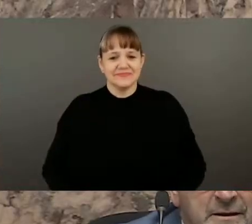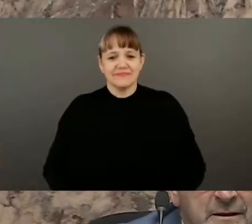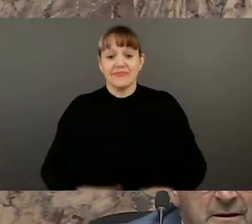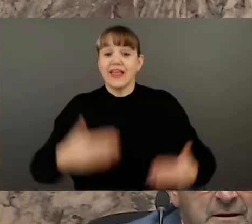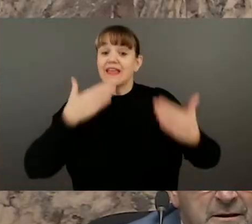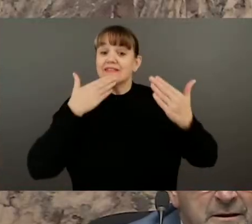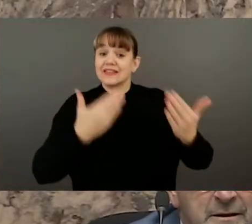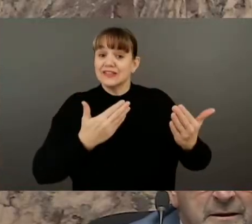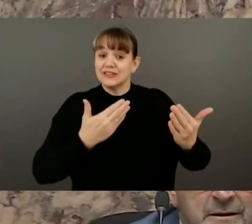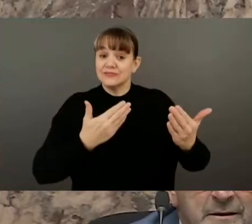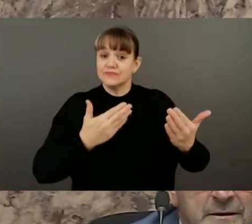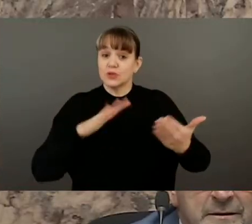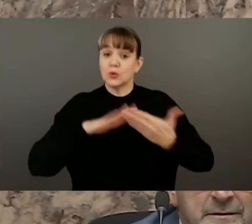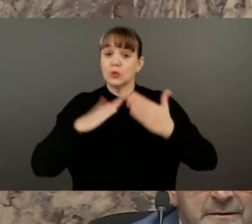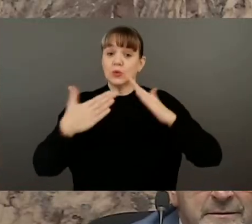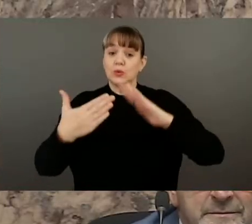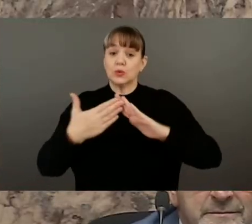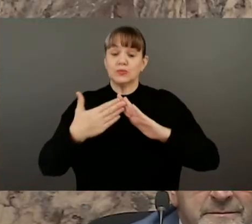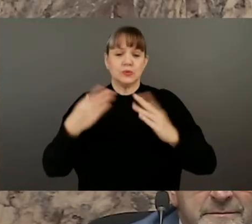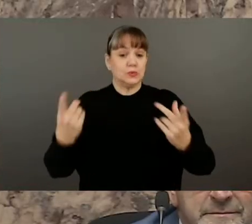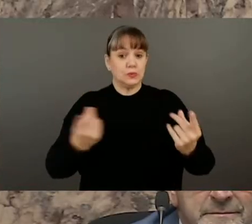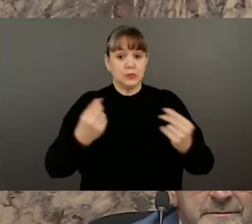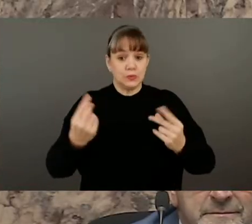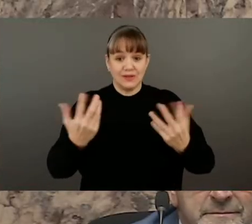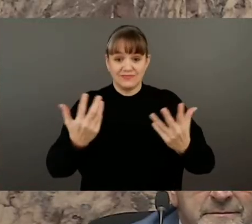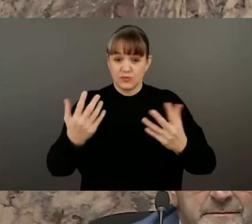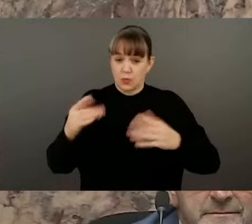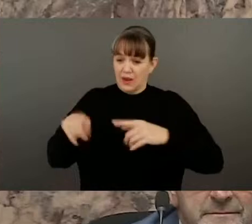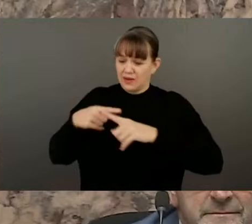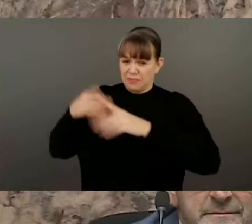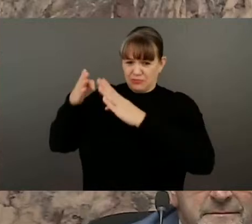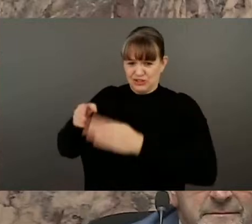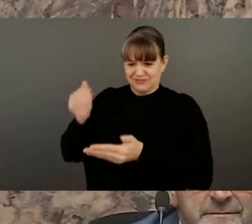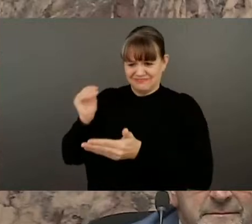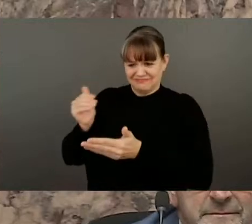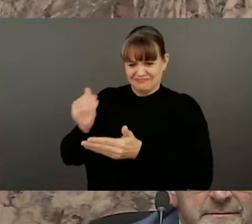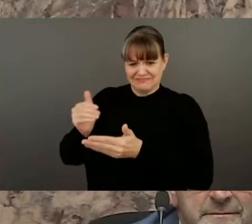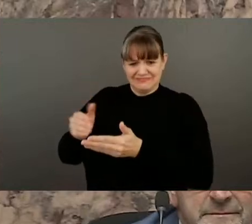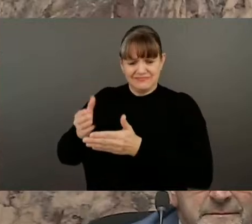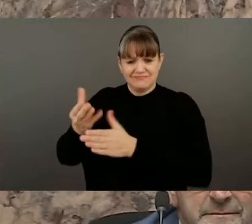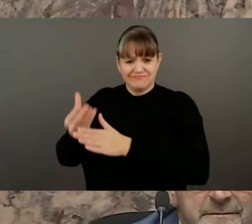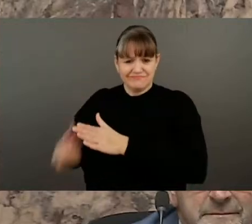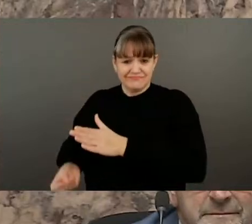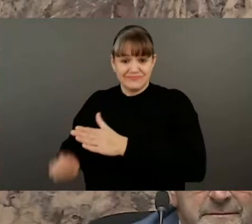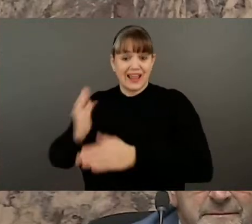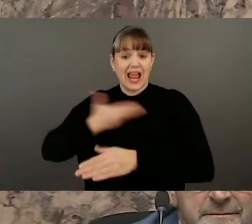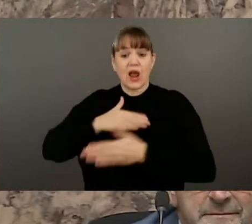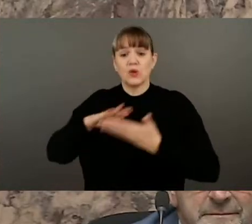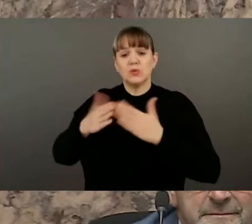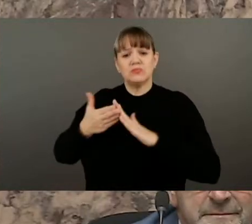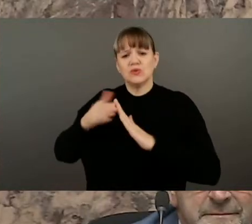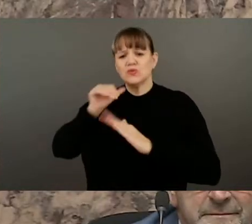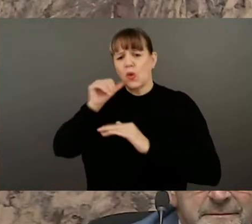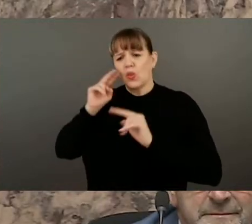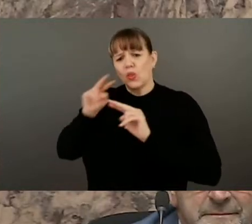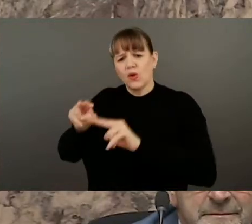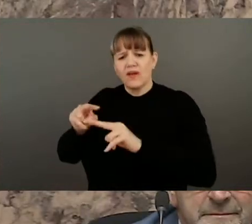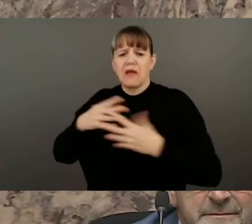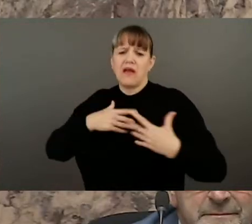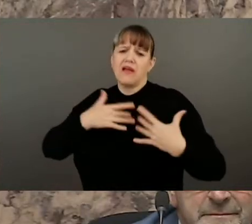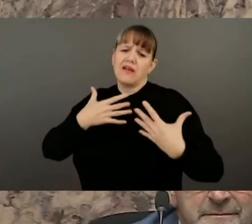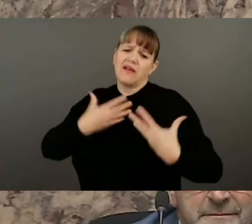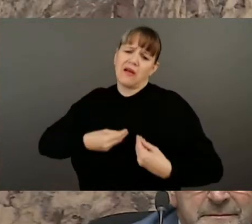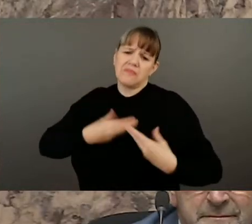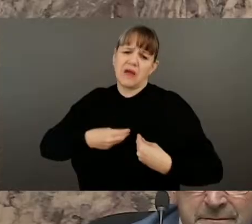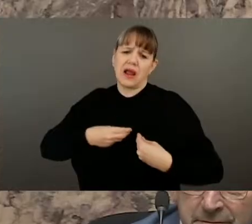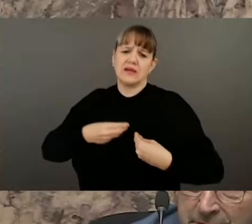In the Comox Valley, we don't measure compassion in budgets or line items. We measure it in the hands held, in quiet